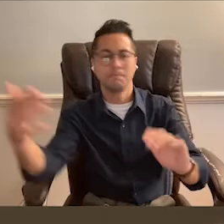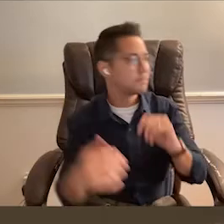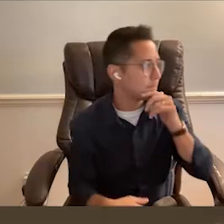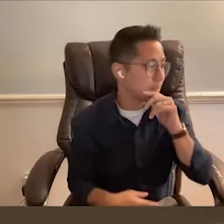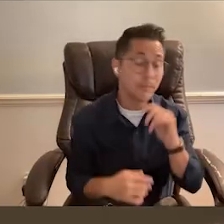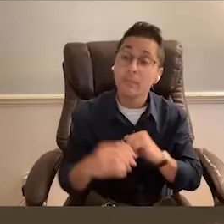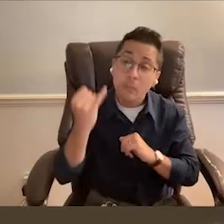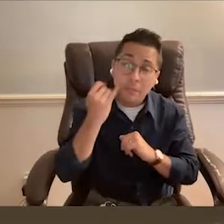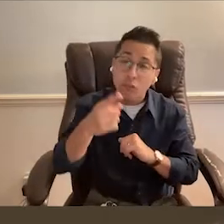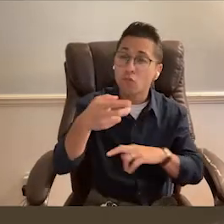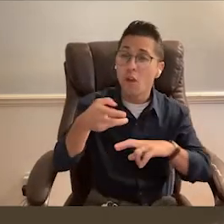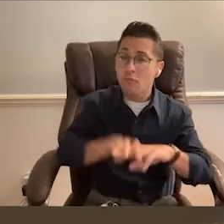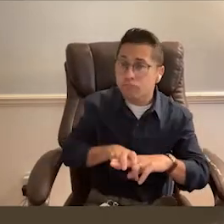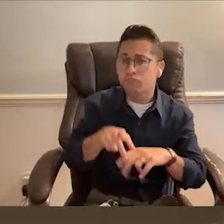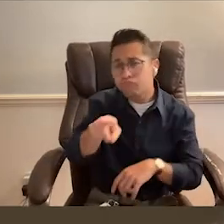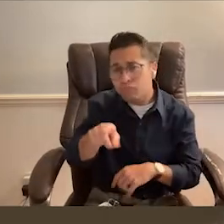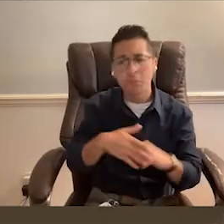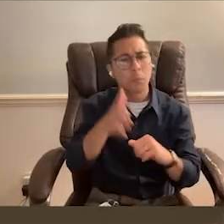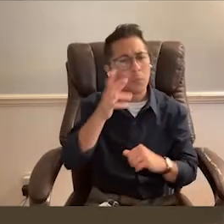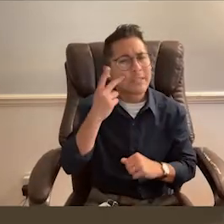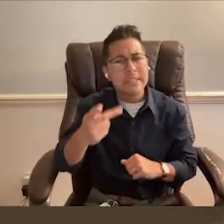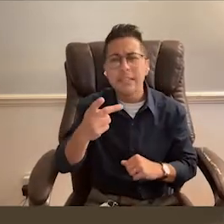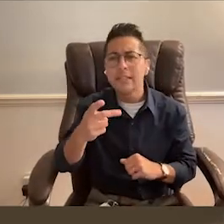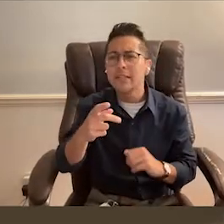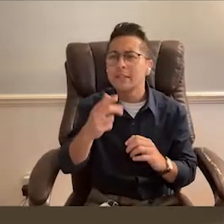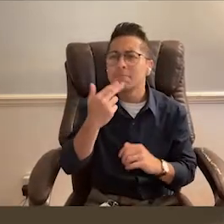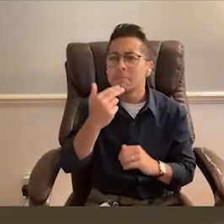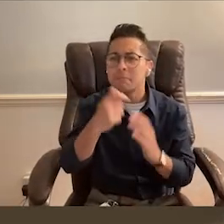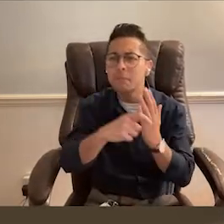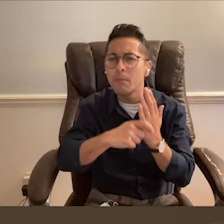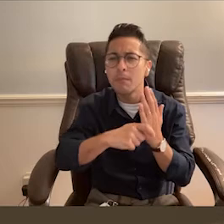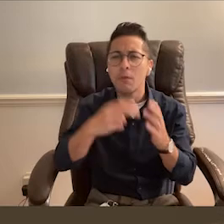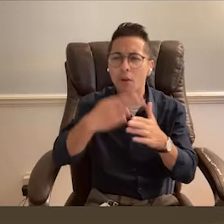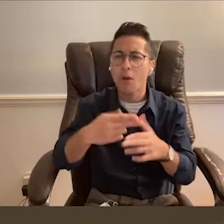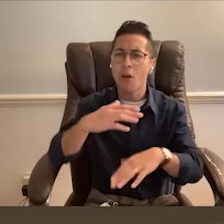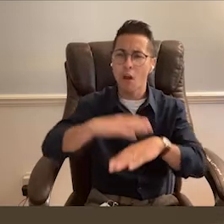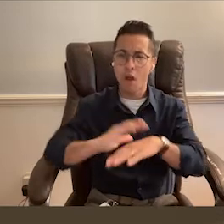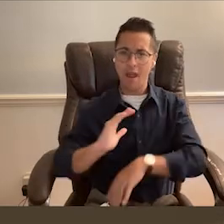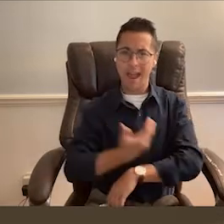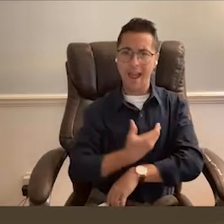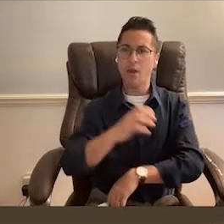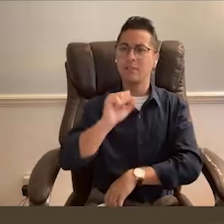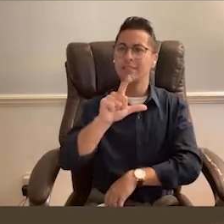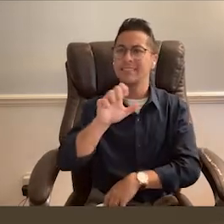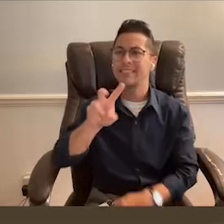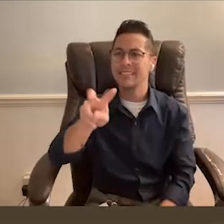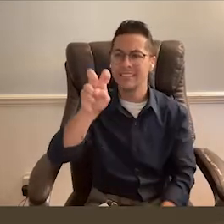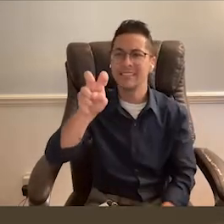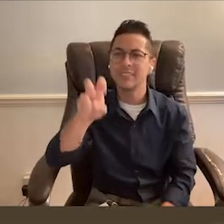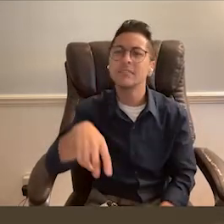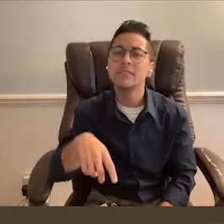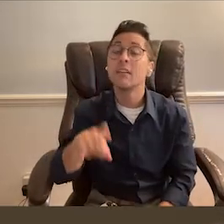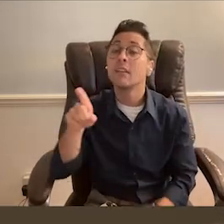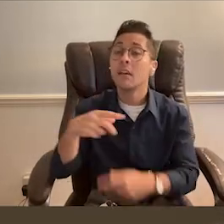mental health illnesses begin at the age of 14. So if you are sitting in your seats, you're going to see these little